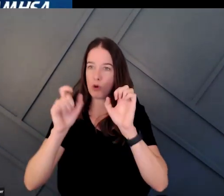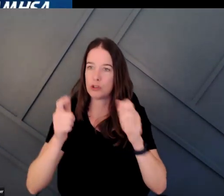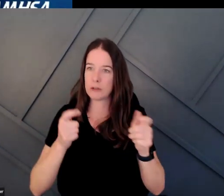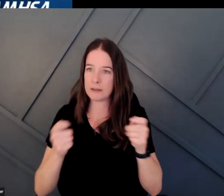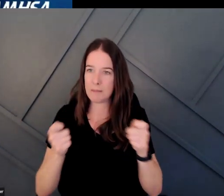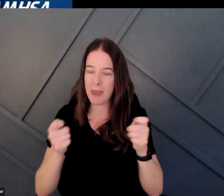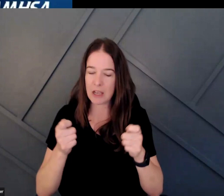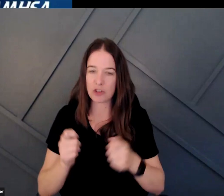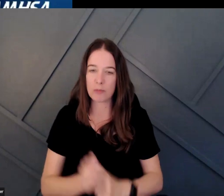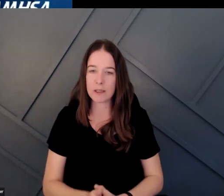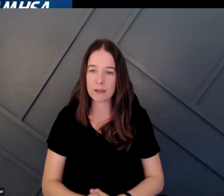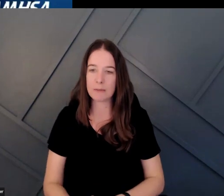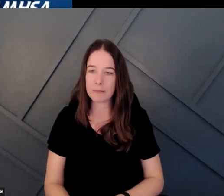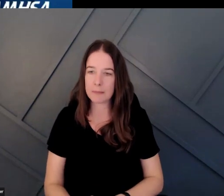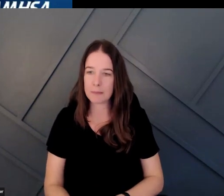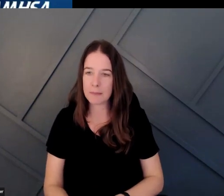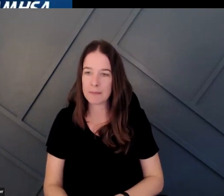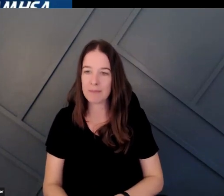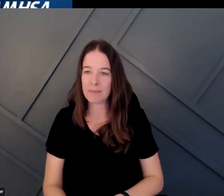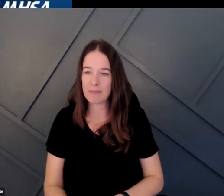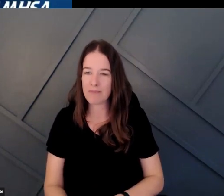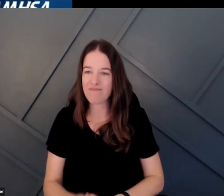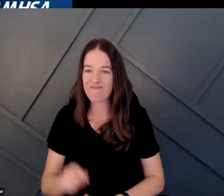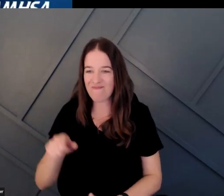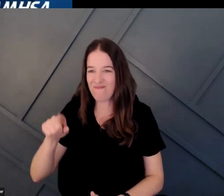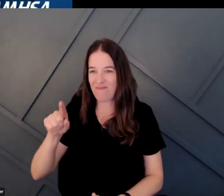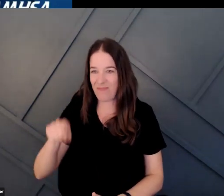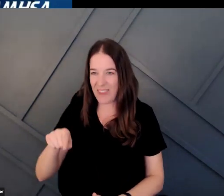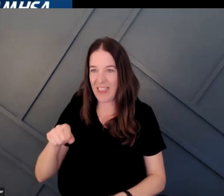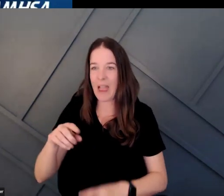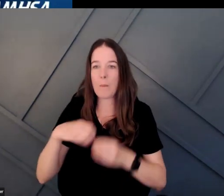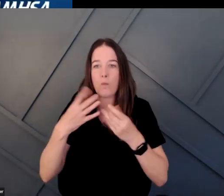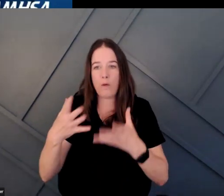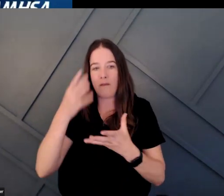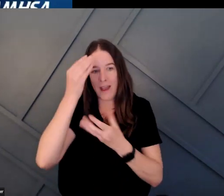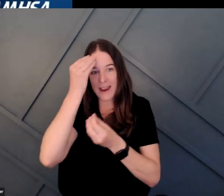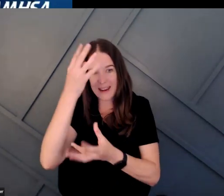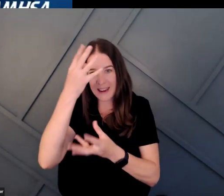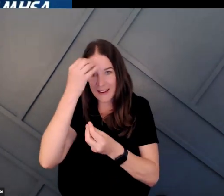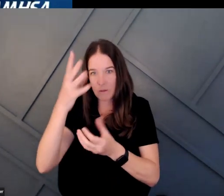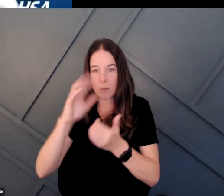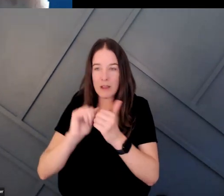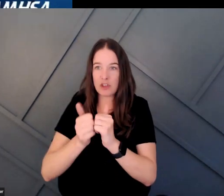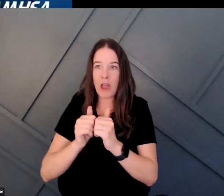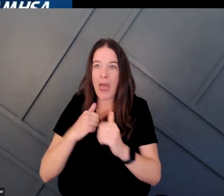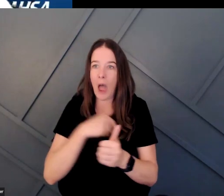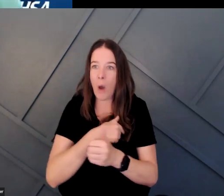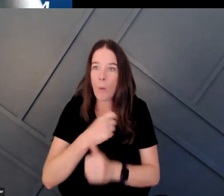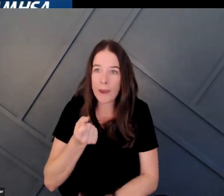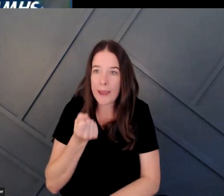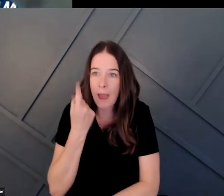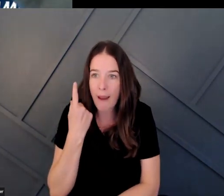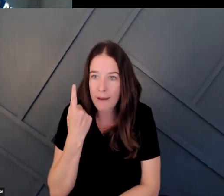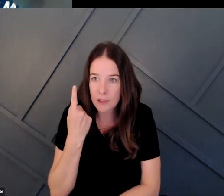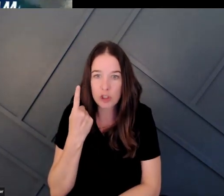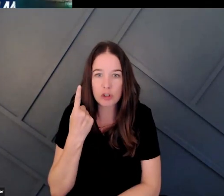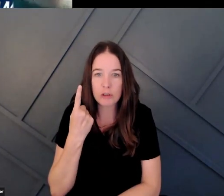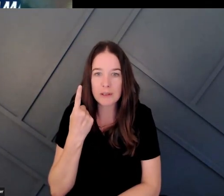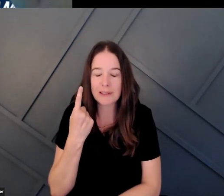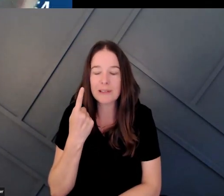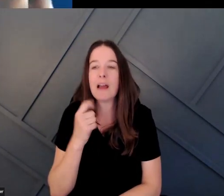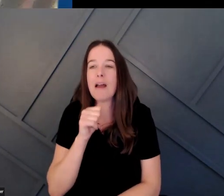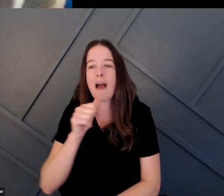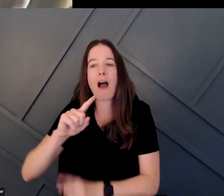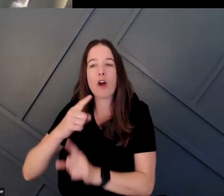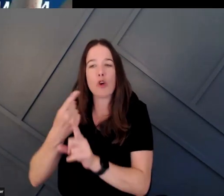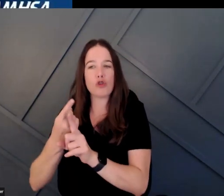that interaction around how do we understand not just what we think is the hazard, but